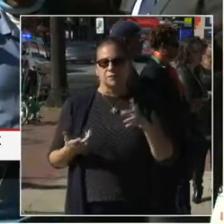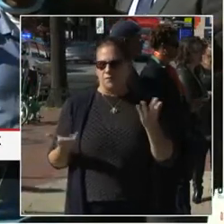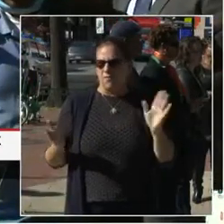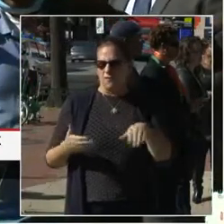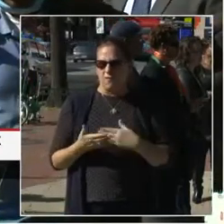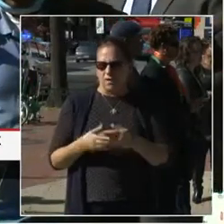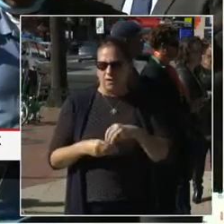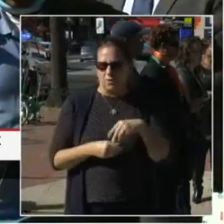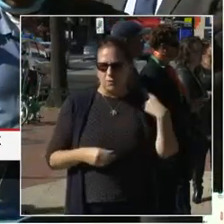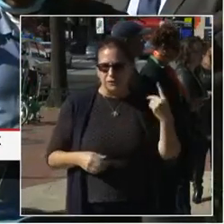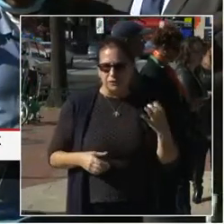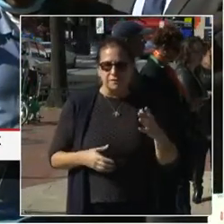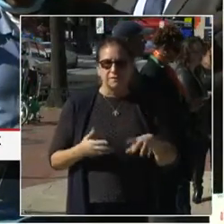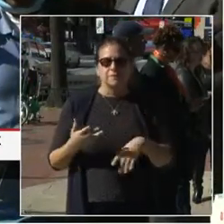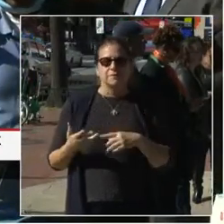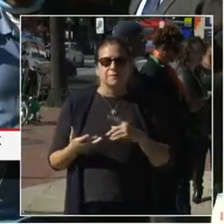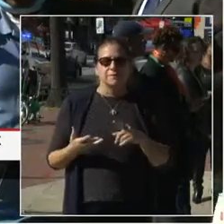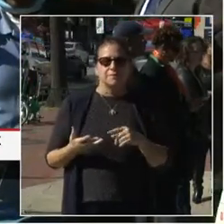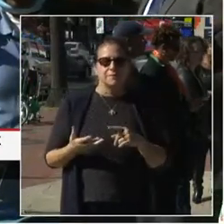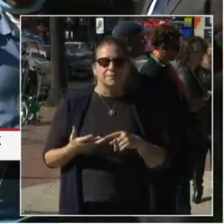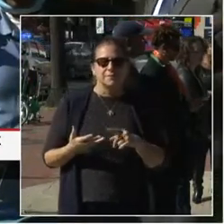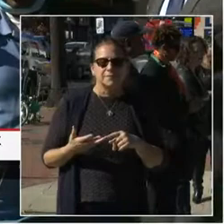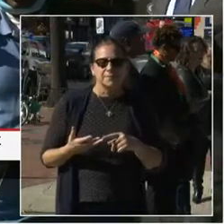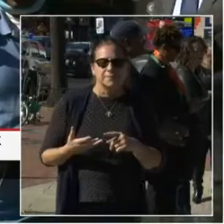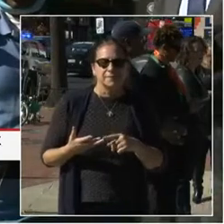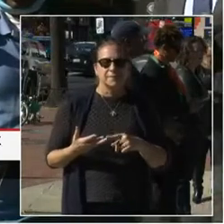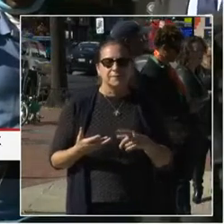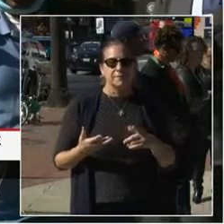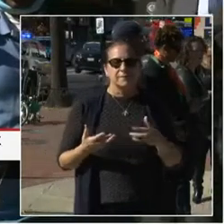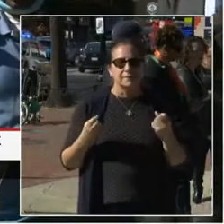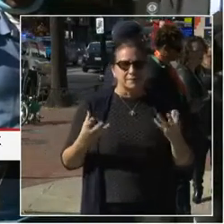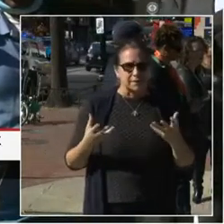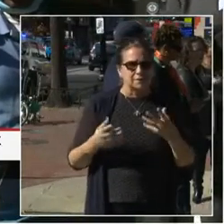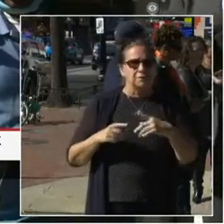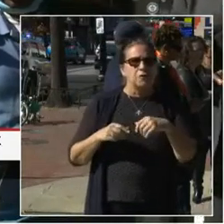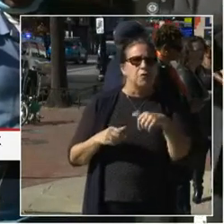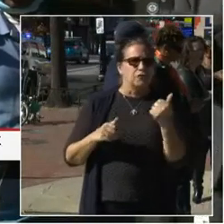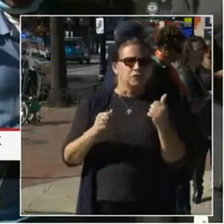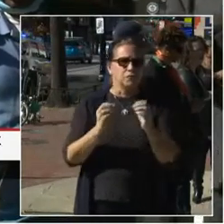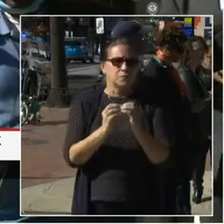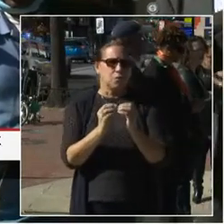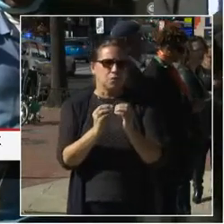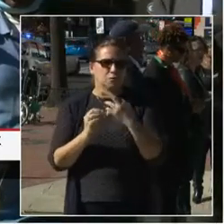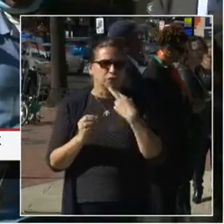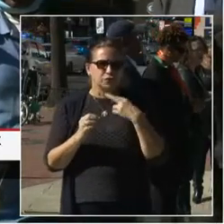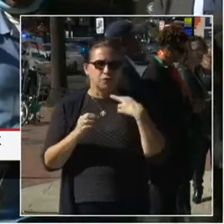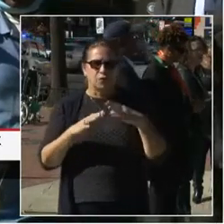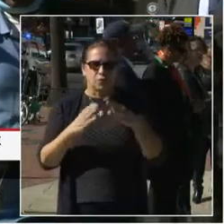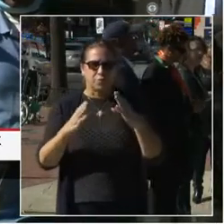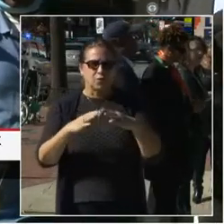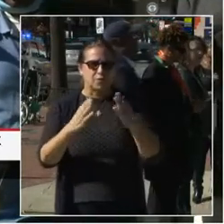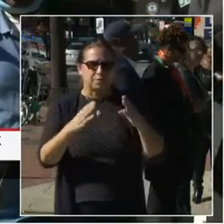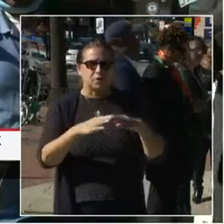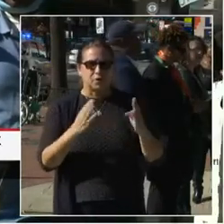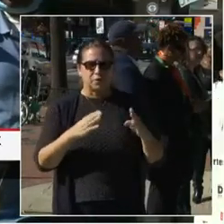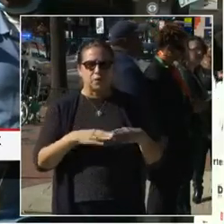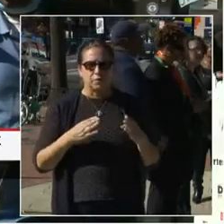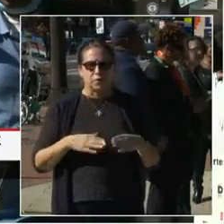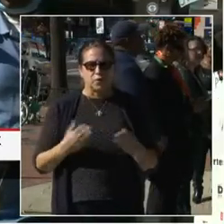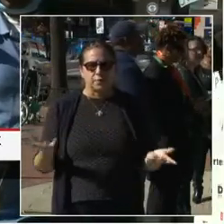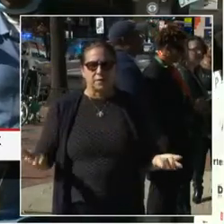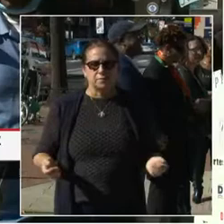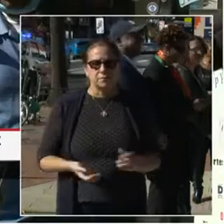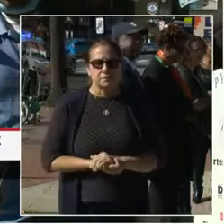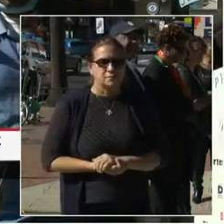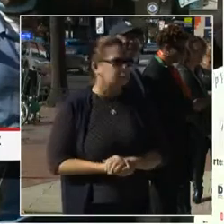657 Cafe to open in Skyland. The Highlands Cafe to open. I've gotten a lot of my money over